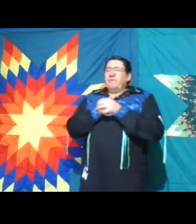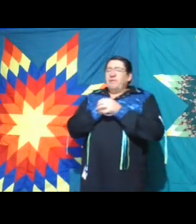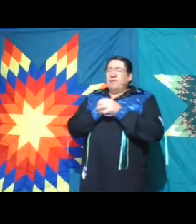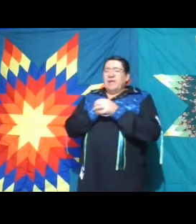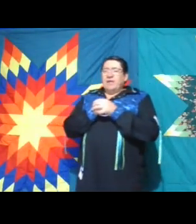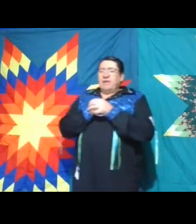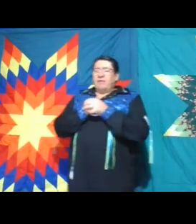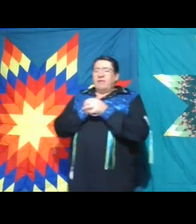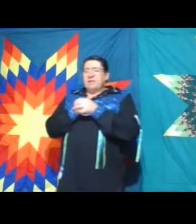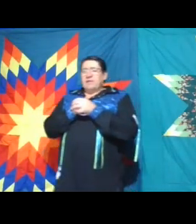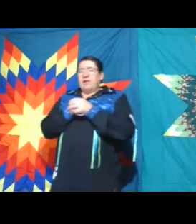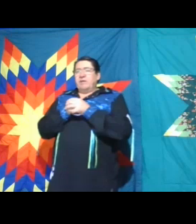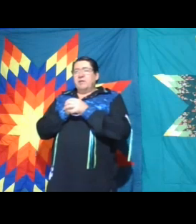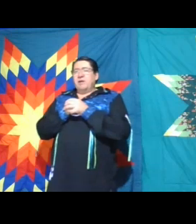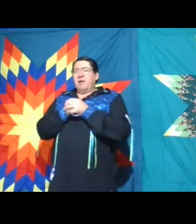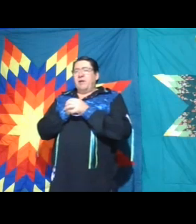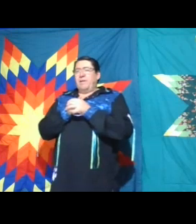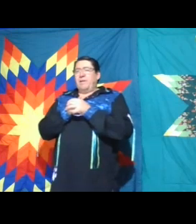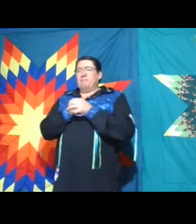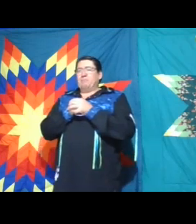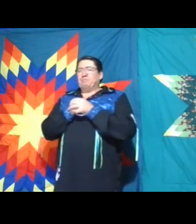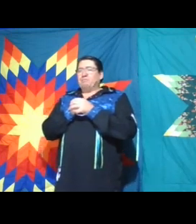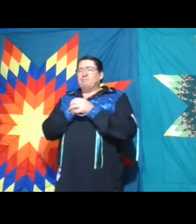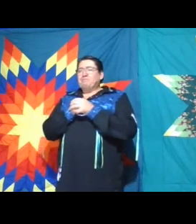Never feel that there is